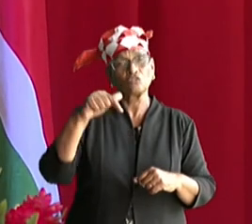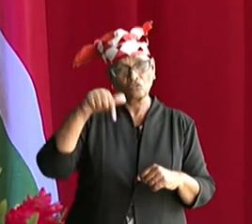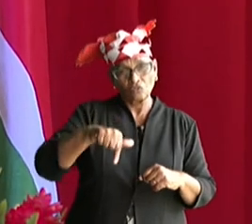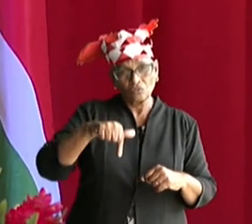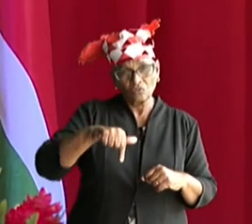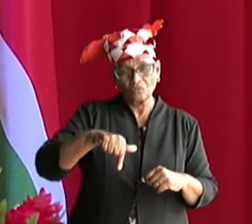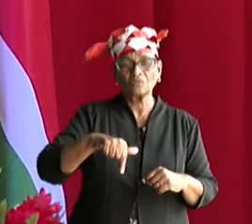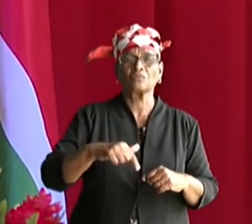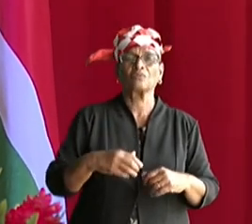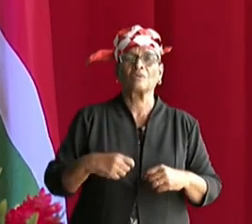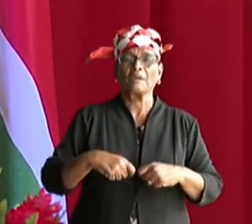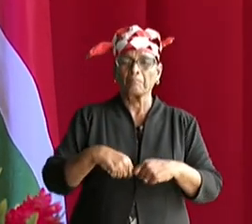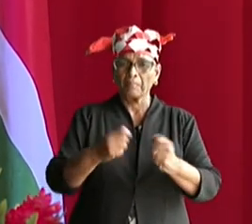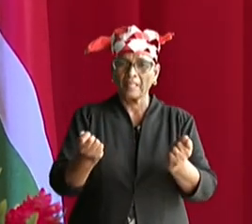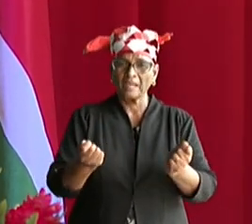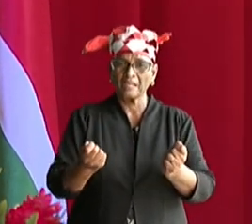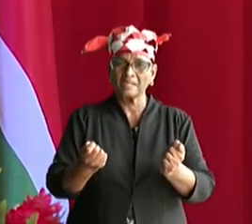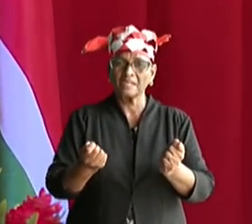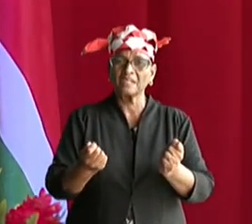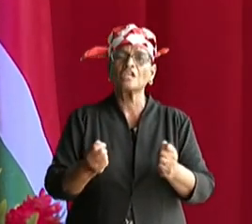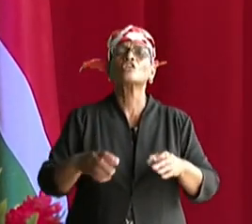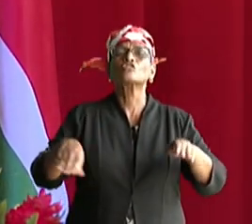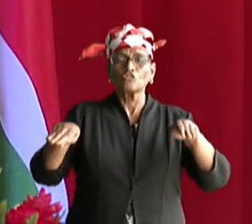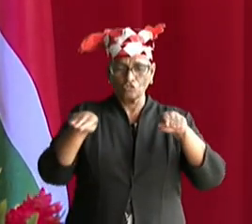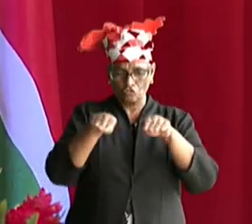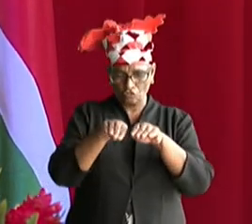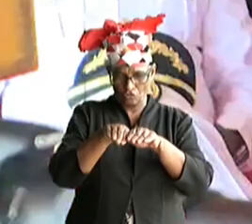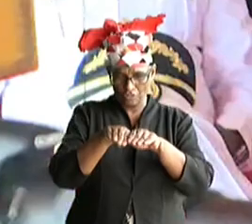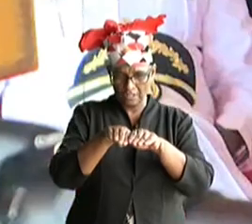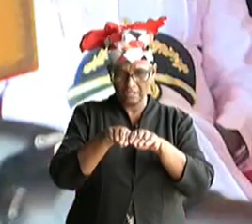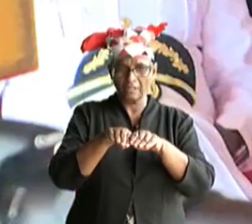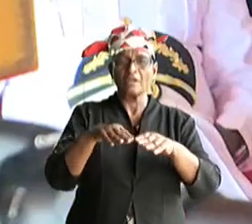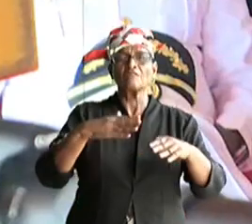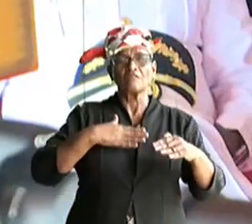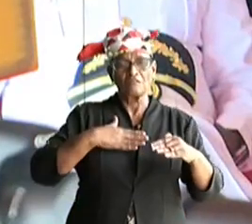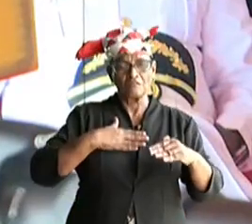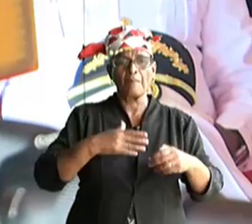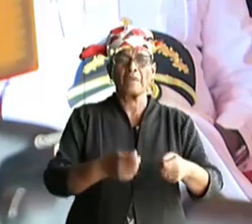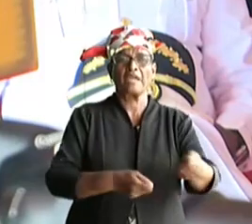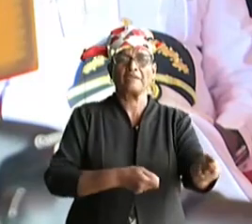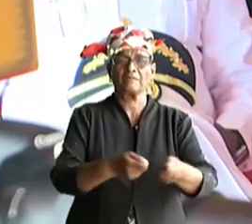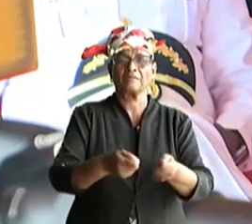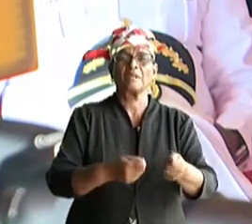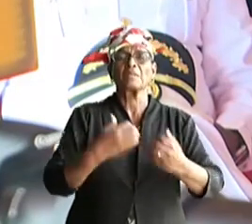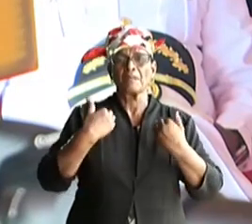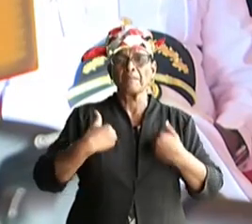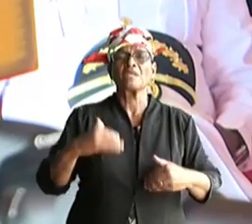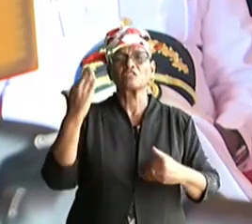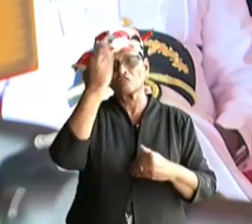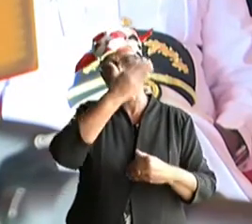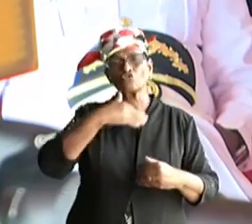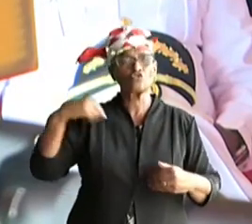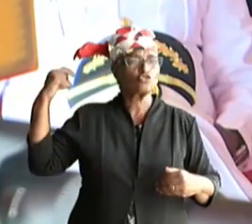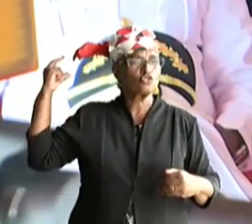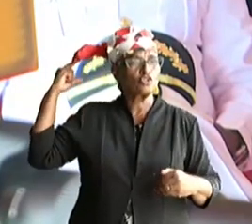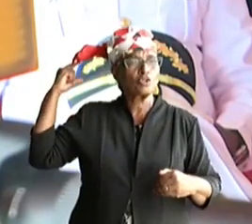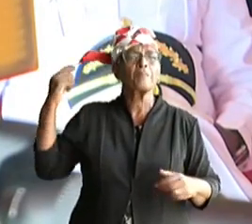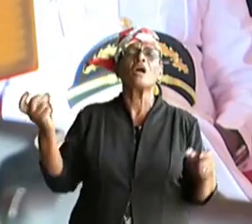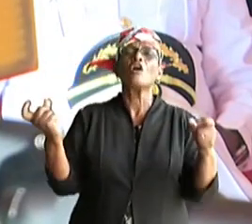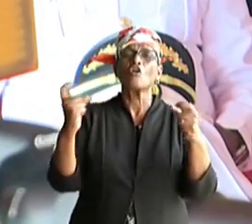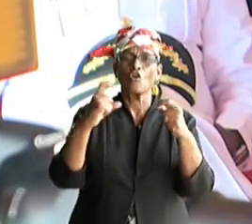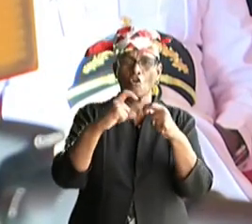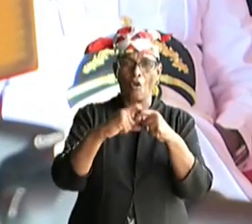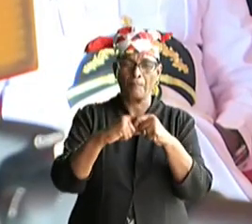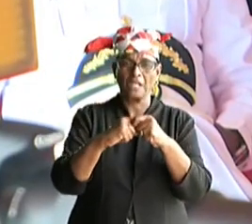I pledge the solidarity of my government with the people of Suriname and commit to working